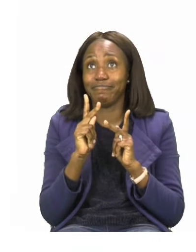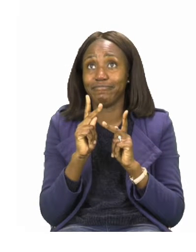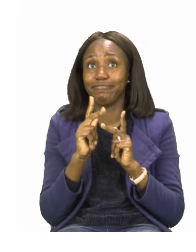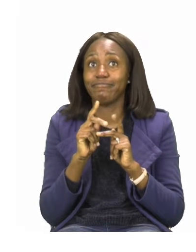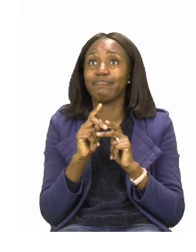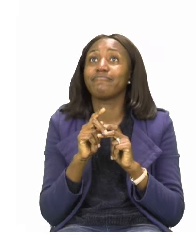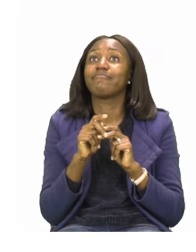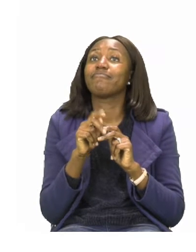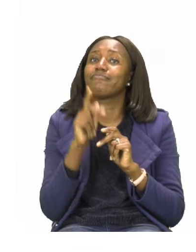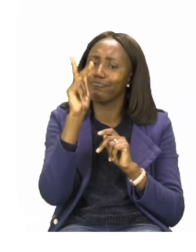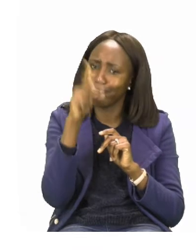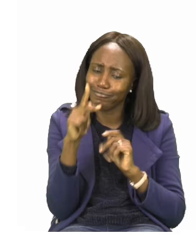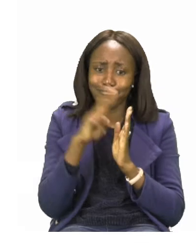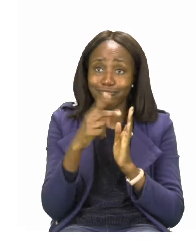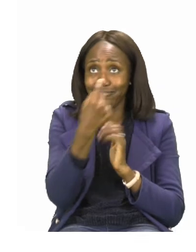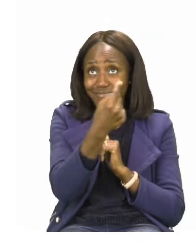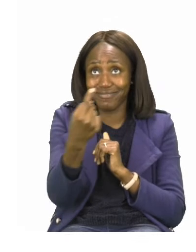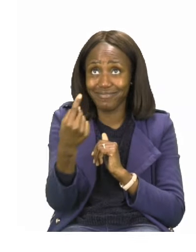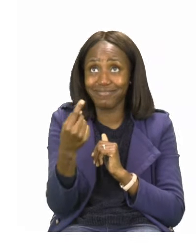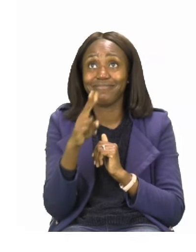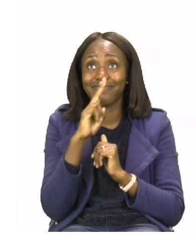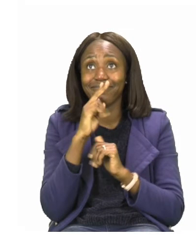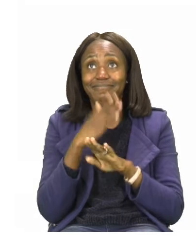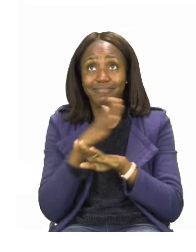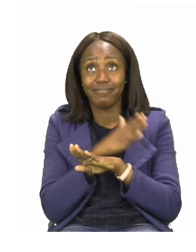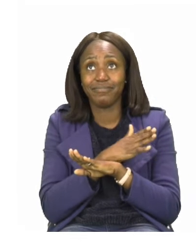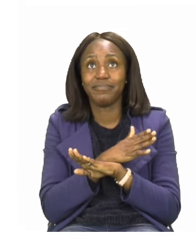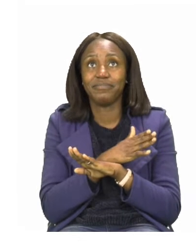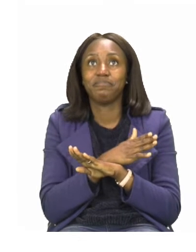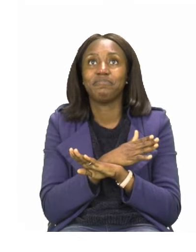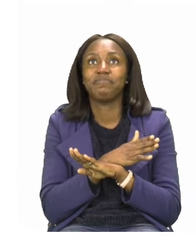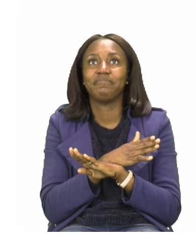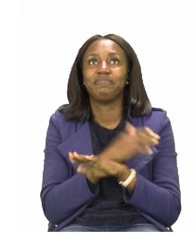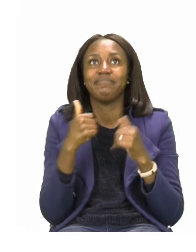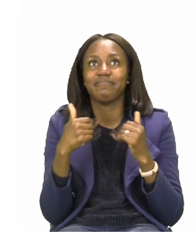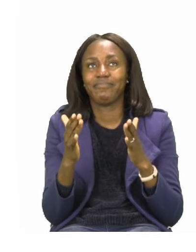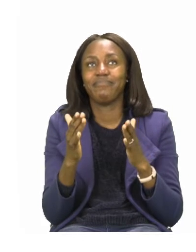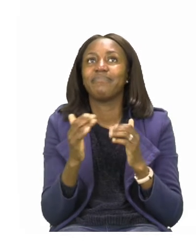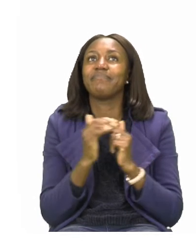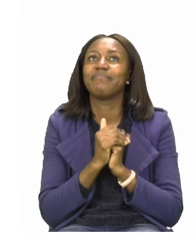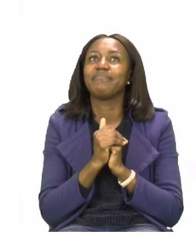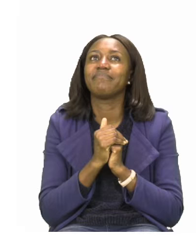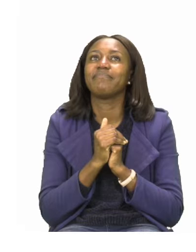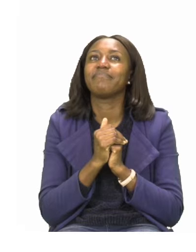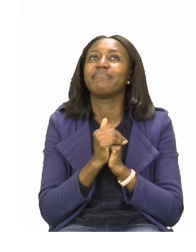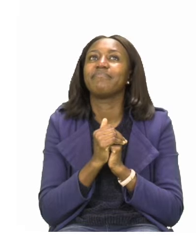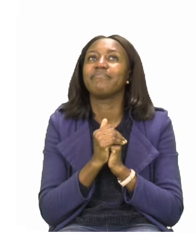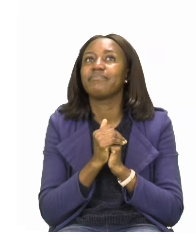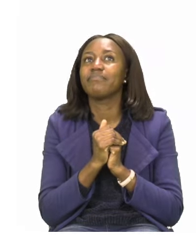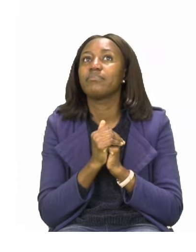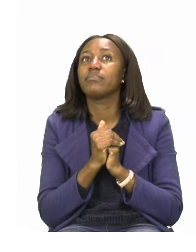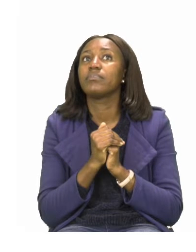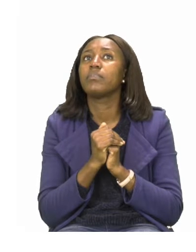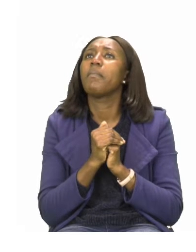you to read it again before you start answering. So let's begin. It is up to